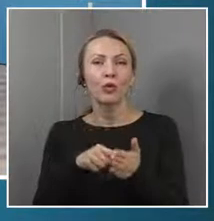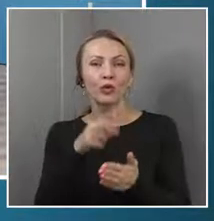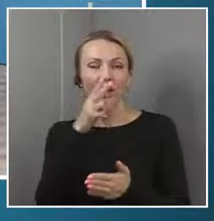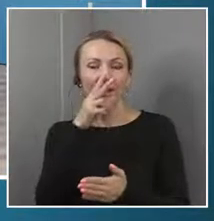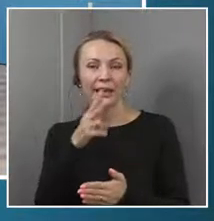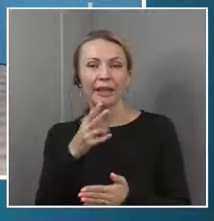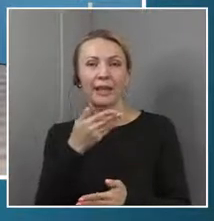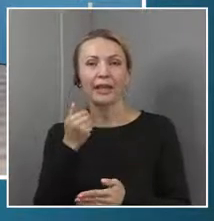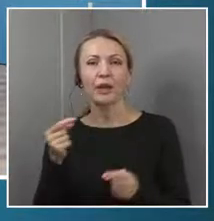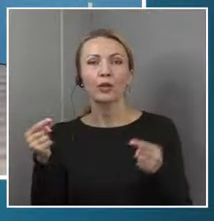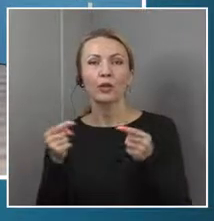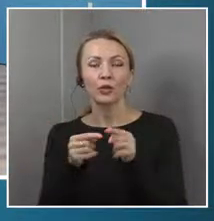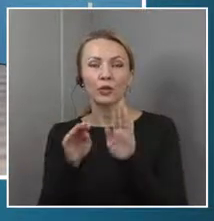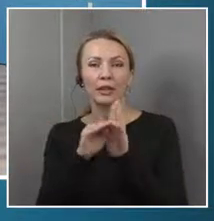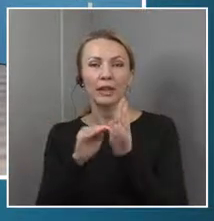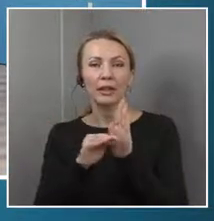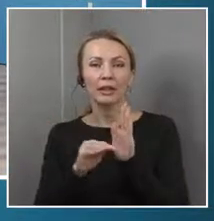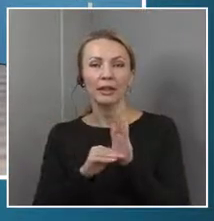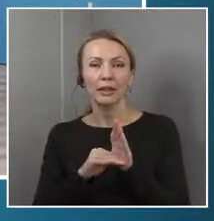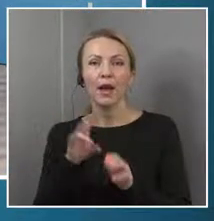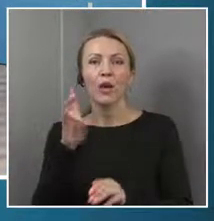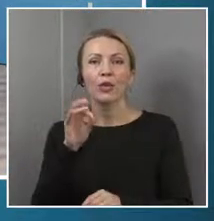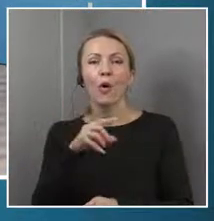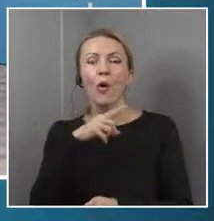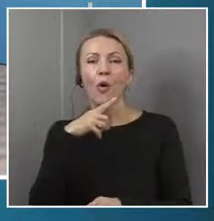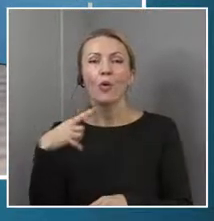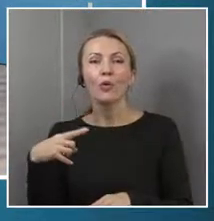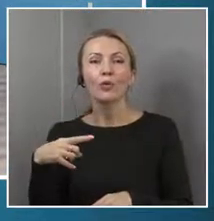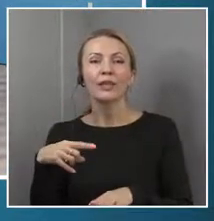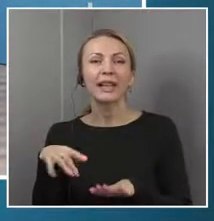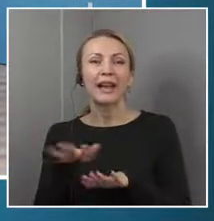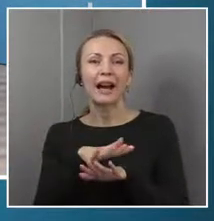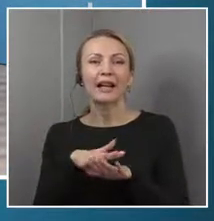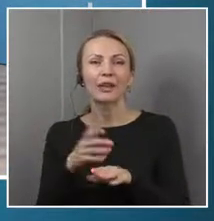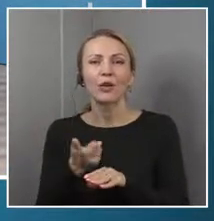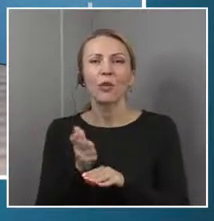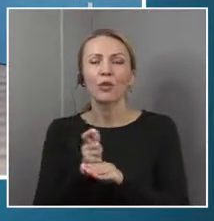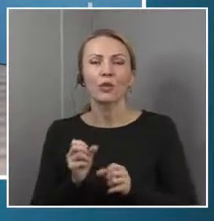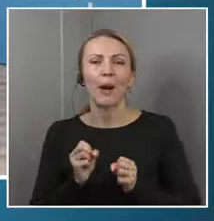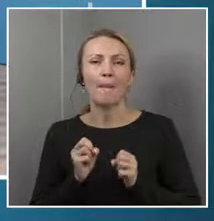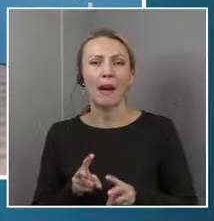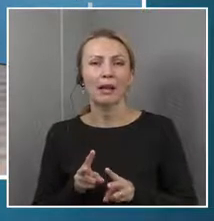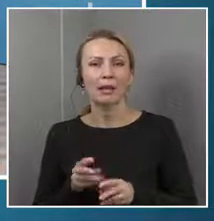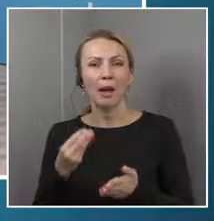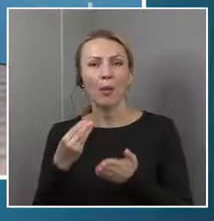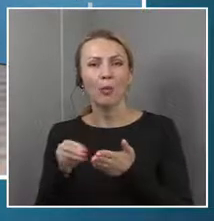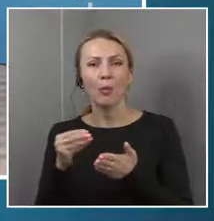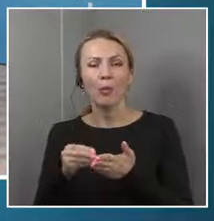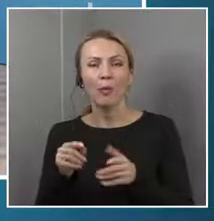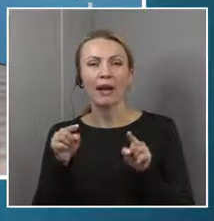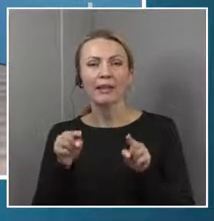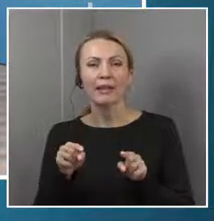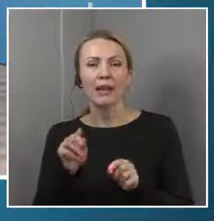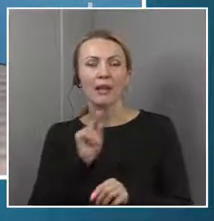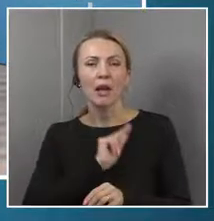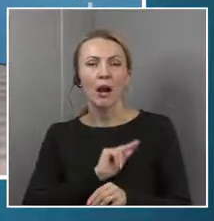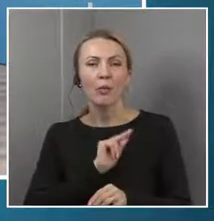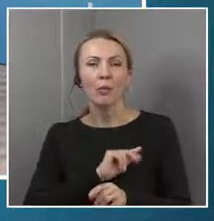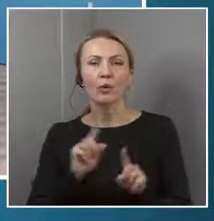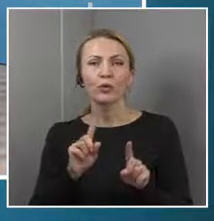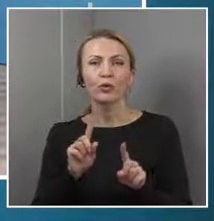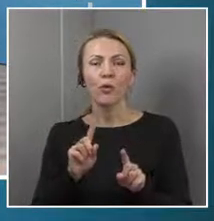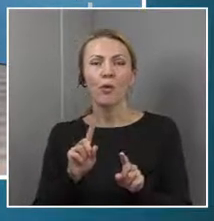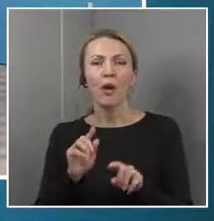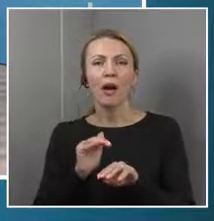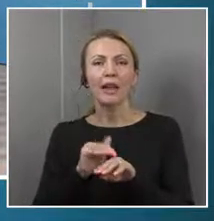I also wanted to add a few things. It is my opinion, I don't have the figures to support it, but many say